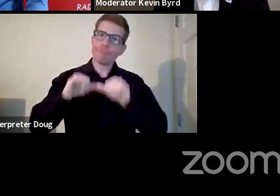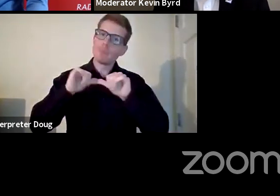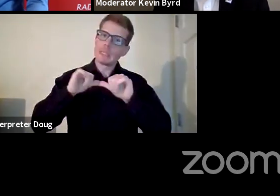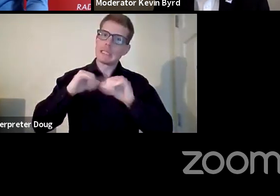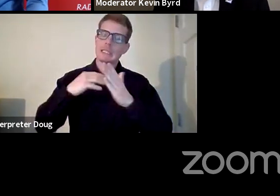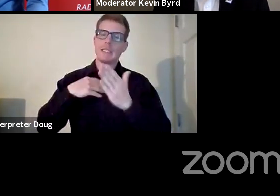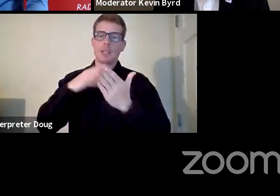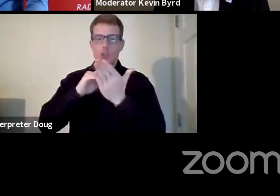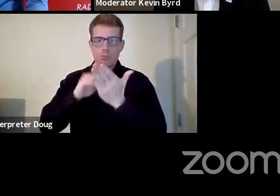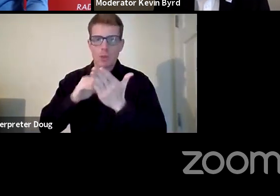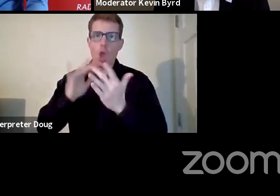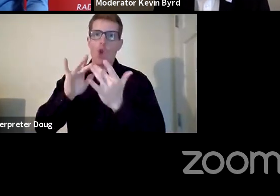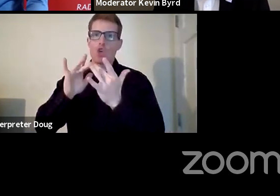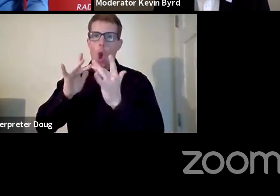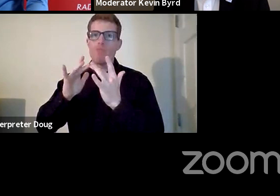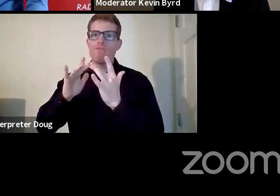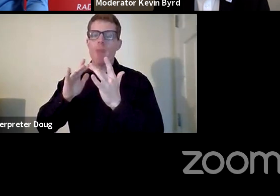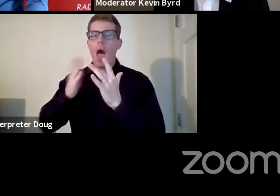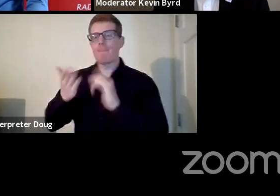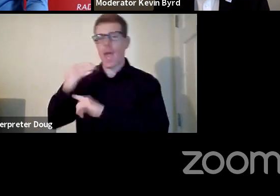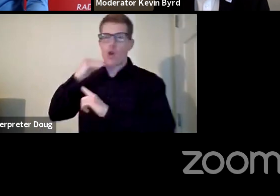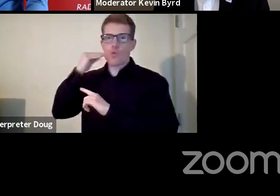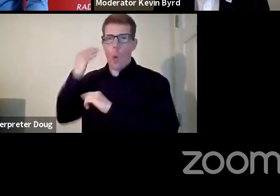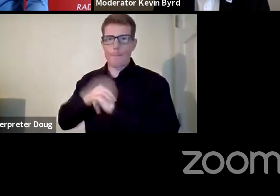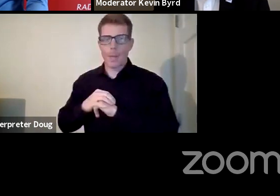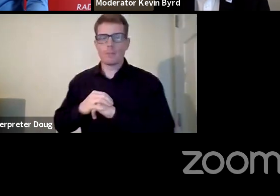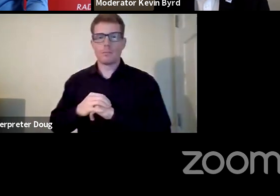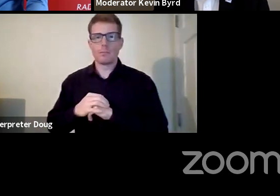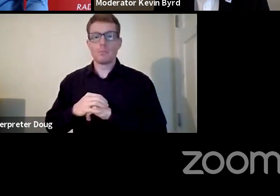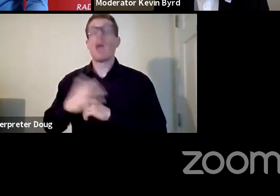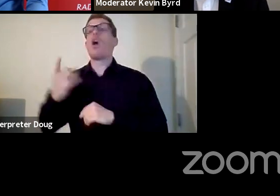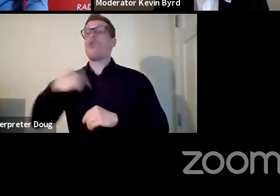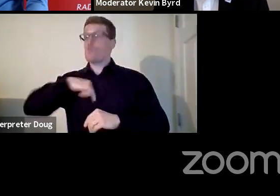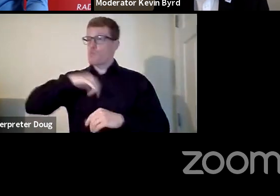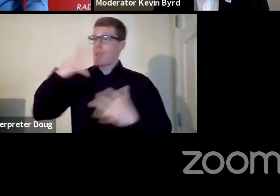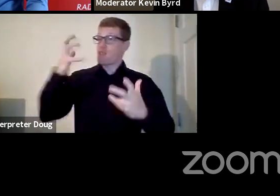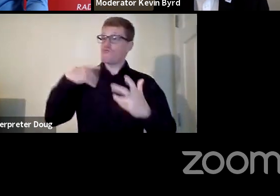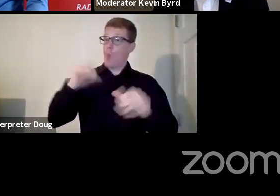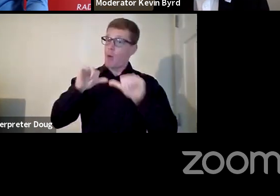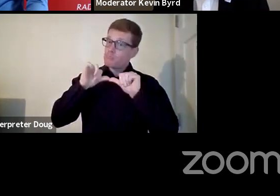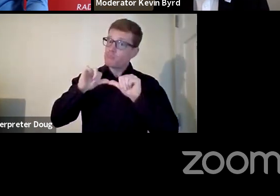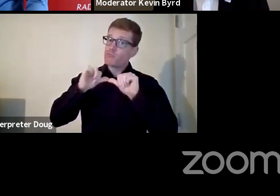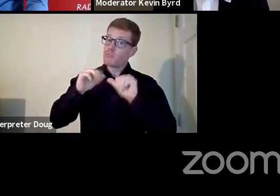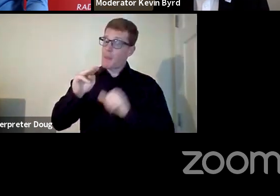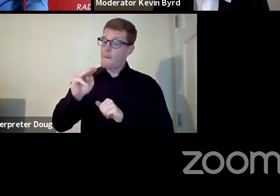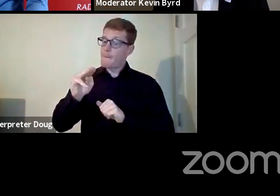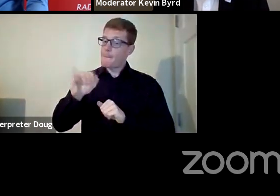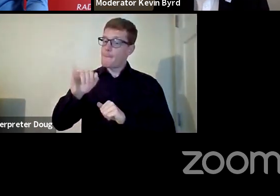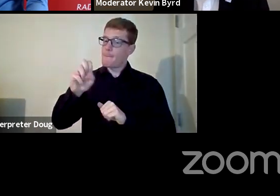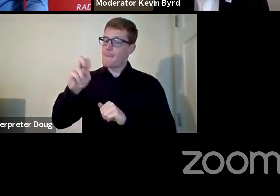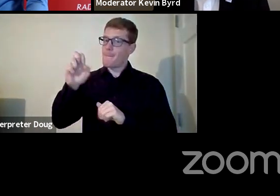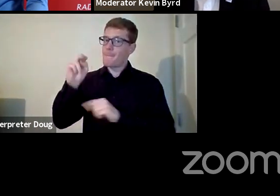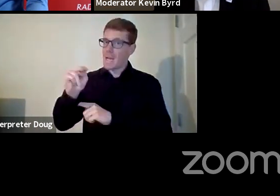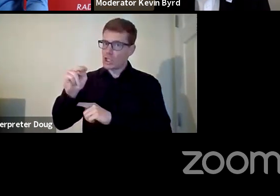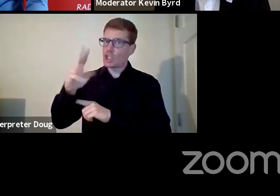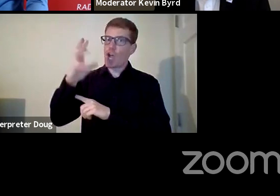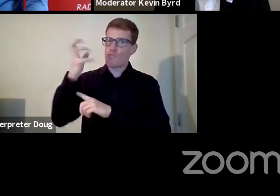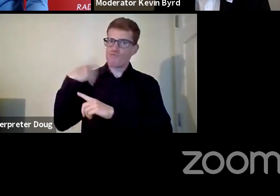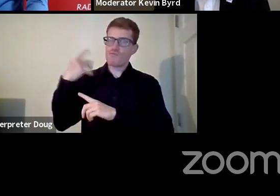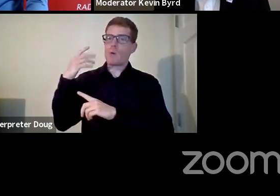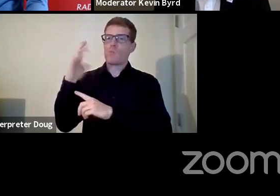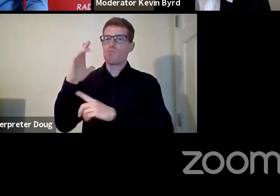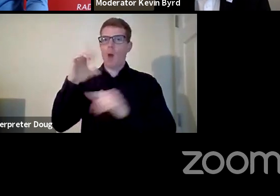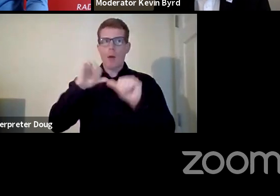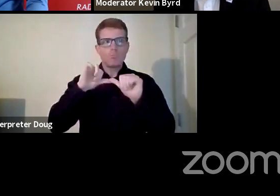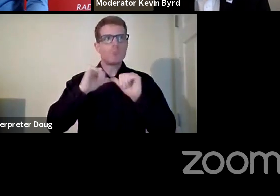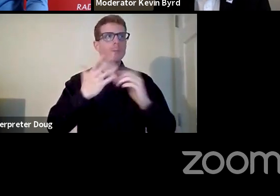of our community. And we want to maintain our mission. So we want the teaching and research and outreach to continue. And we might